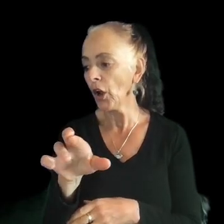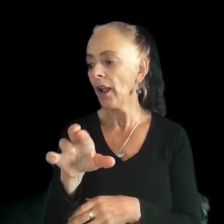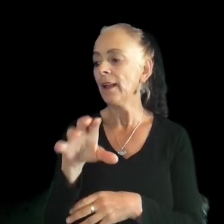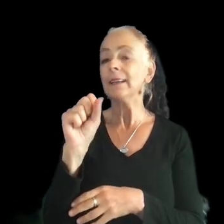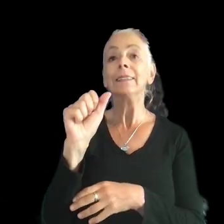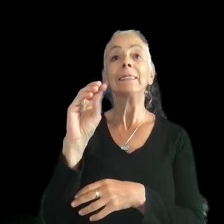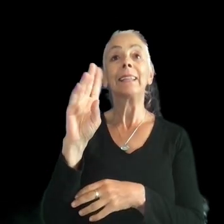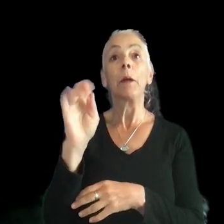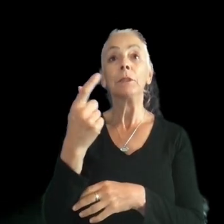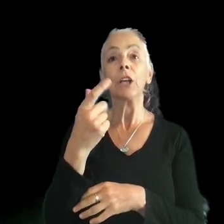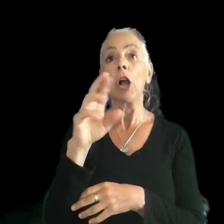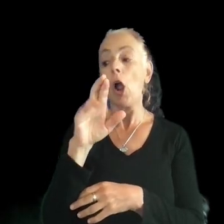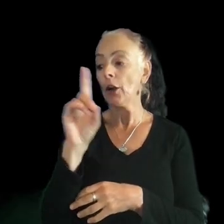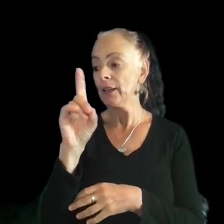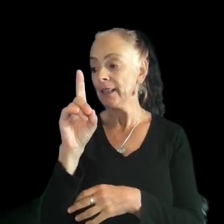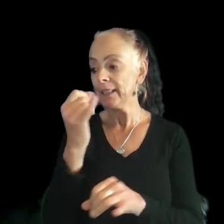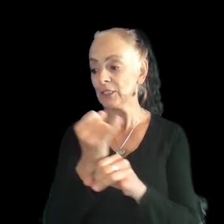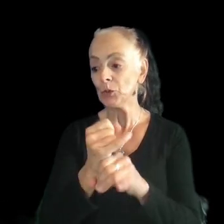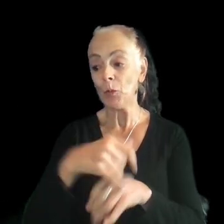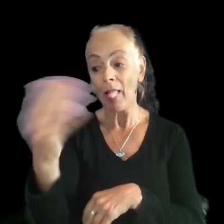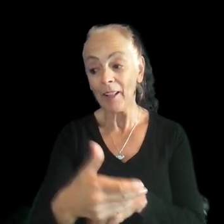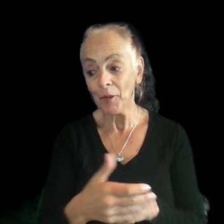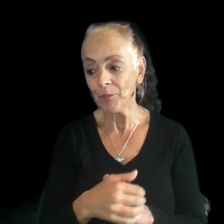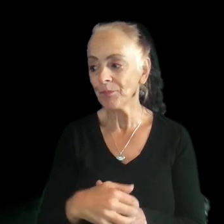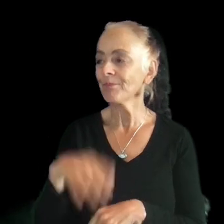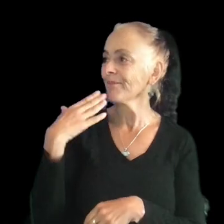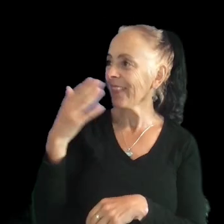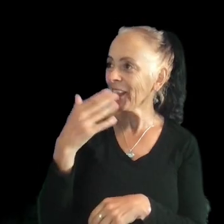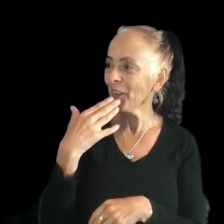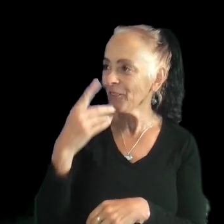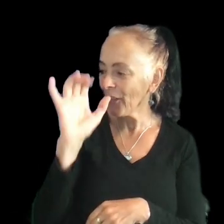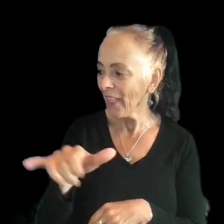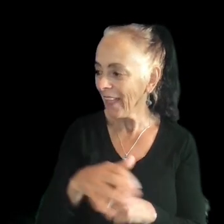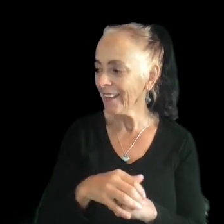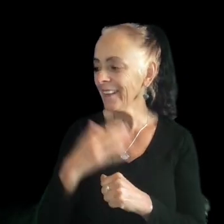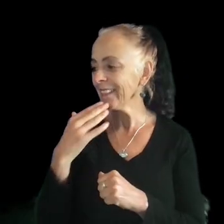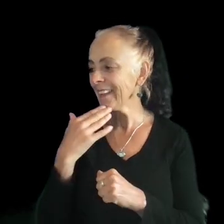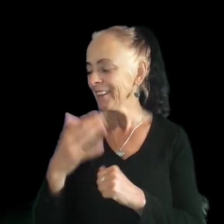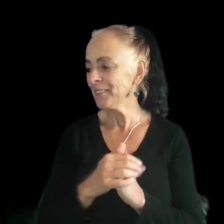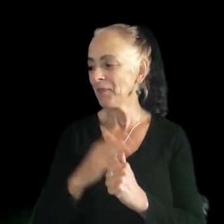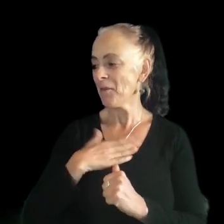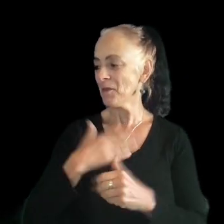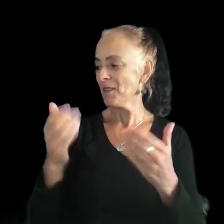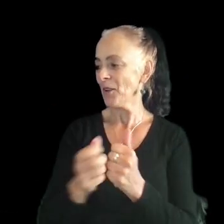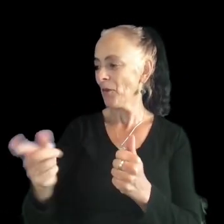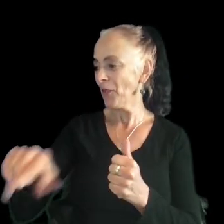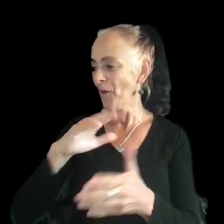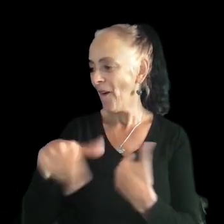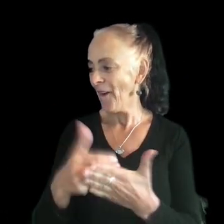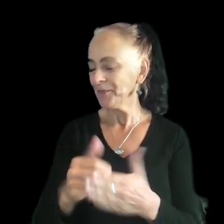philippe thanks steven for the invitation i'm really glad to here with you all